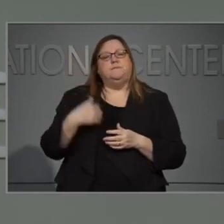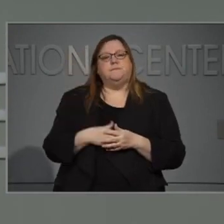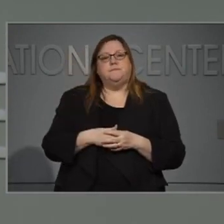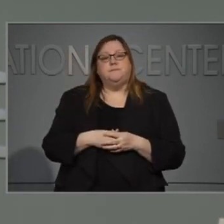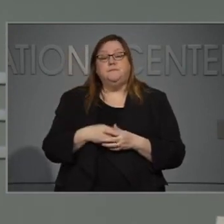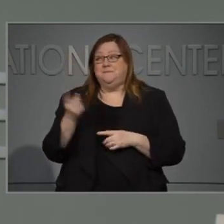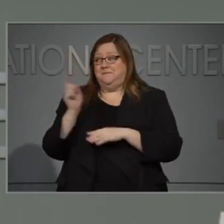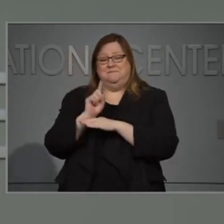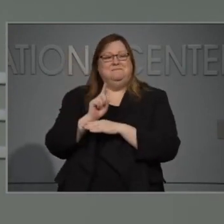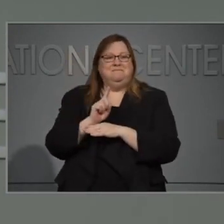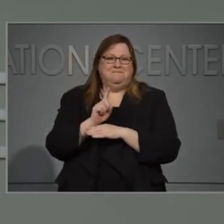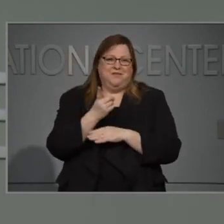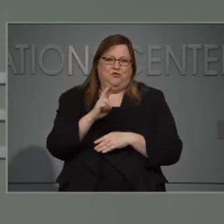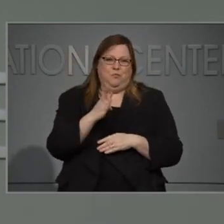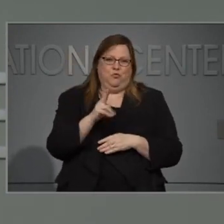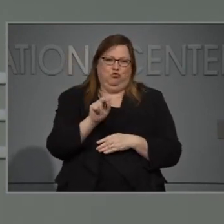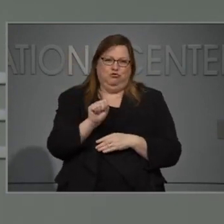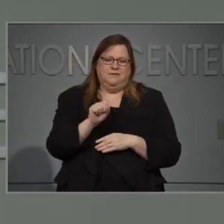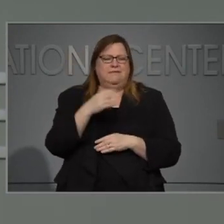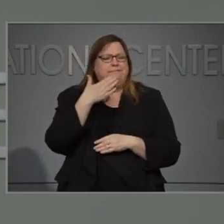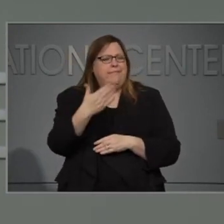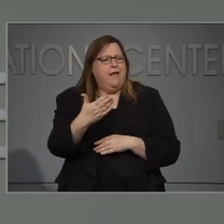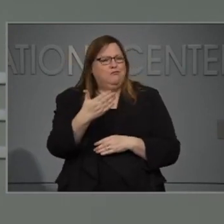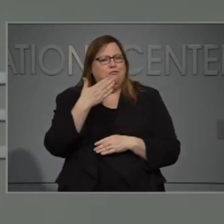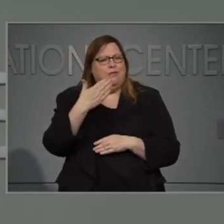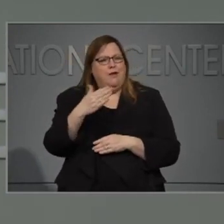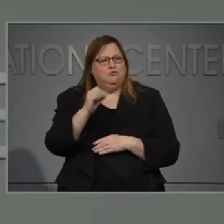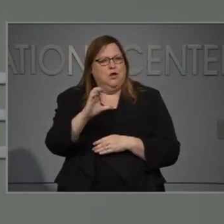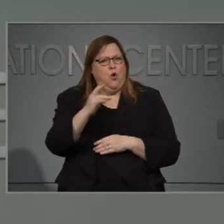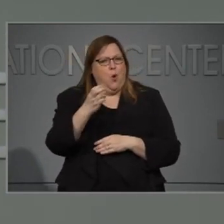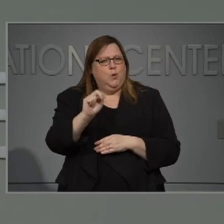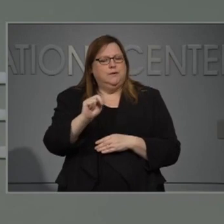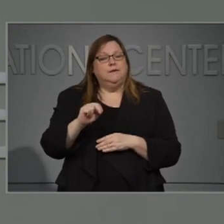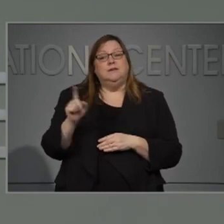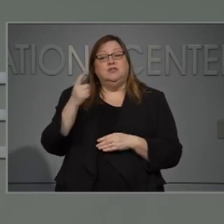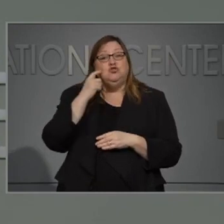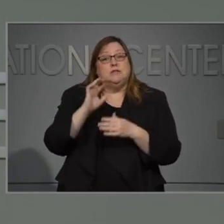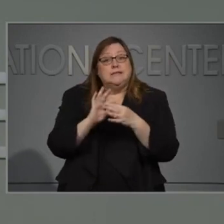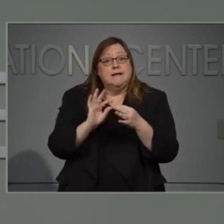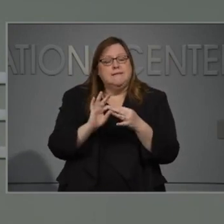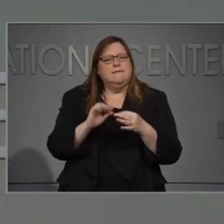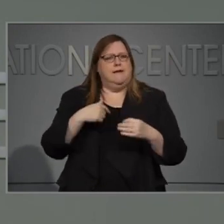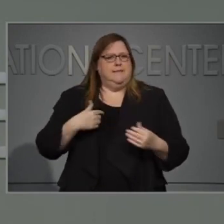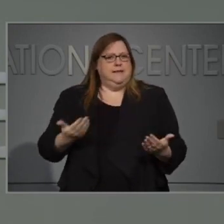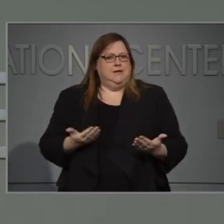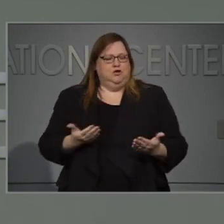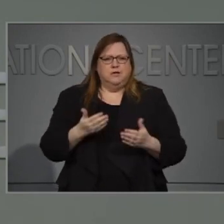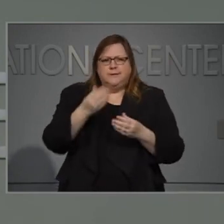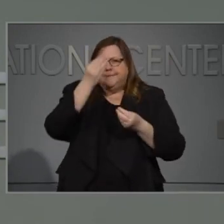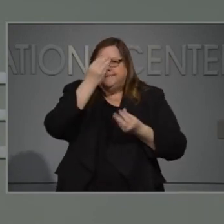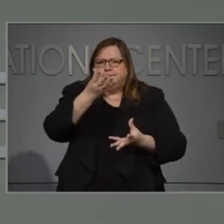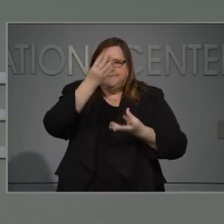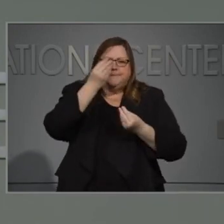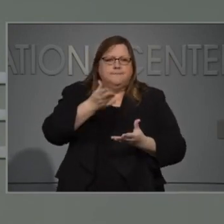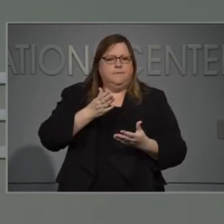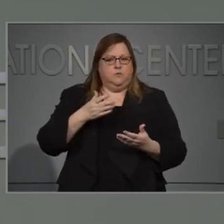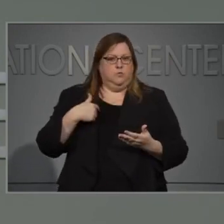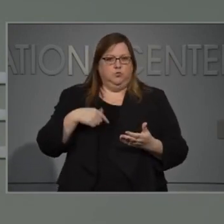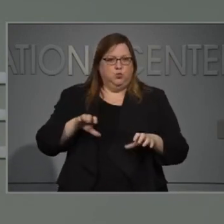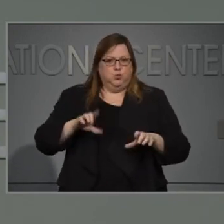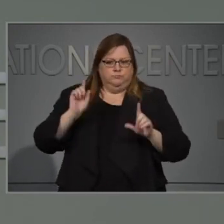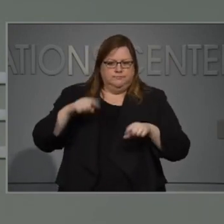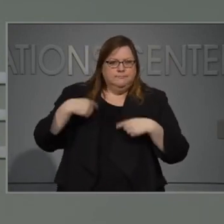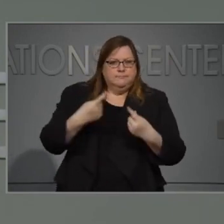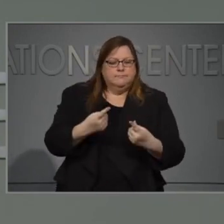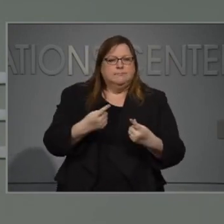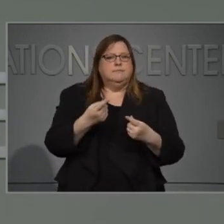Thank you, and thank you, Secretary Cohen. As Secretary Cohen just said, I am here to share an update on our work to expand